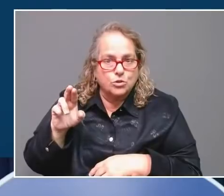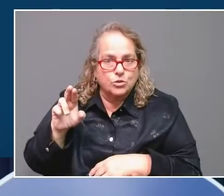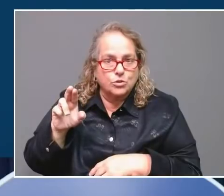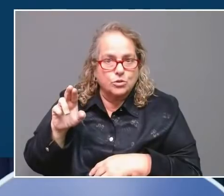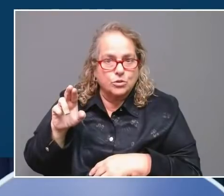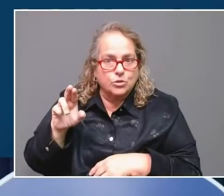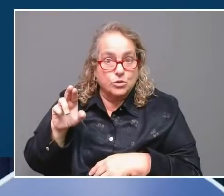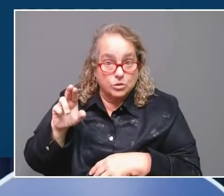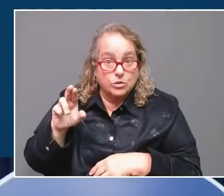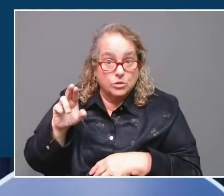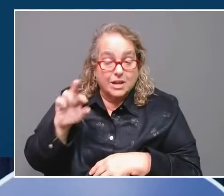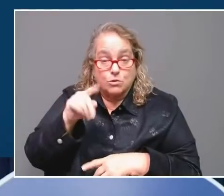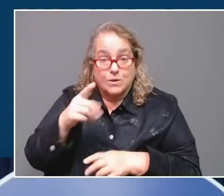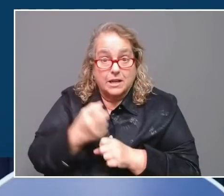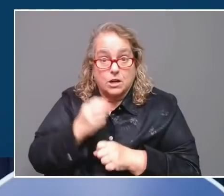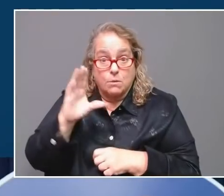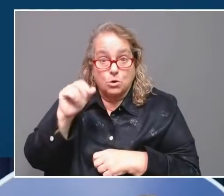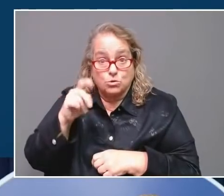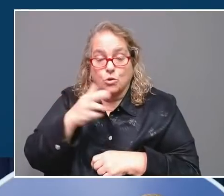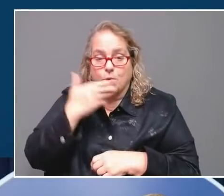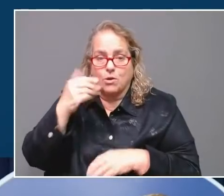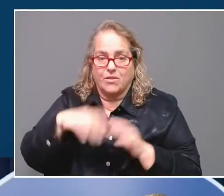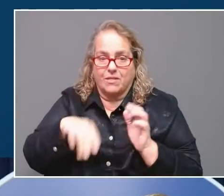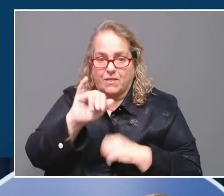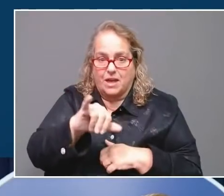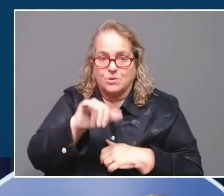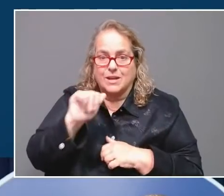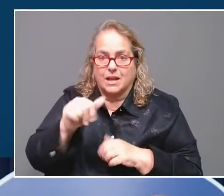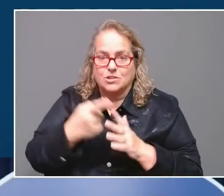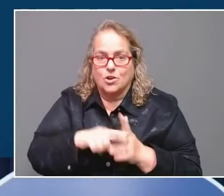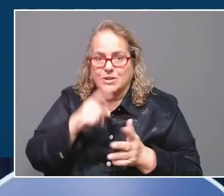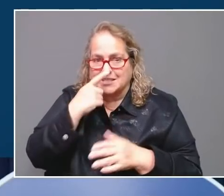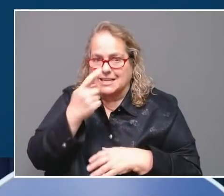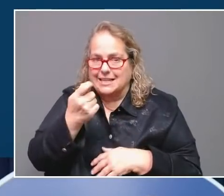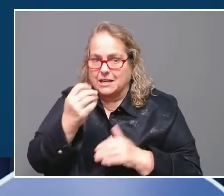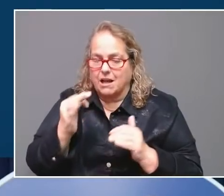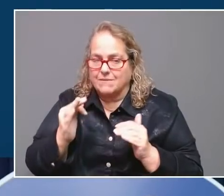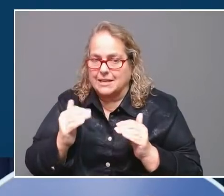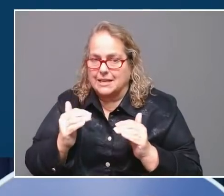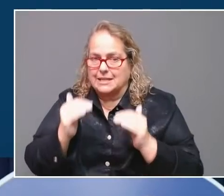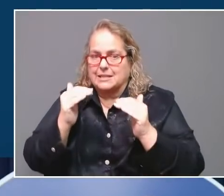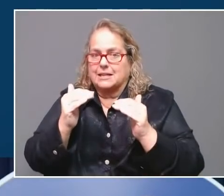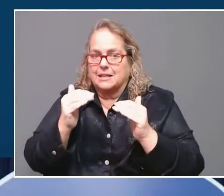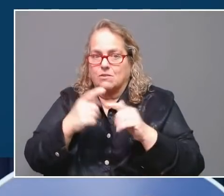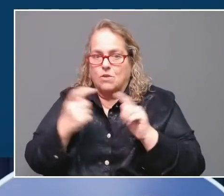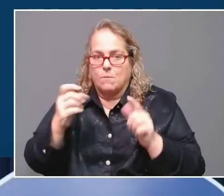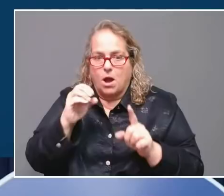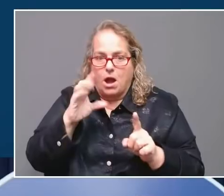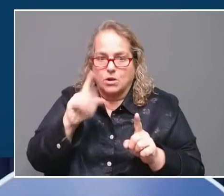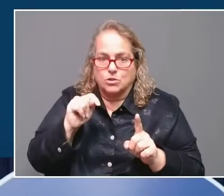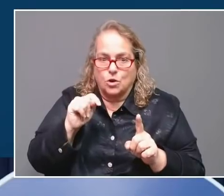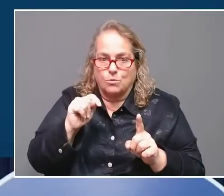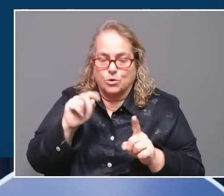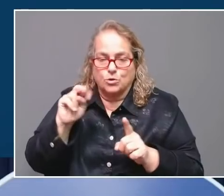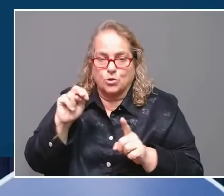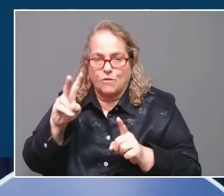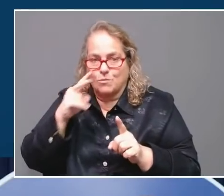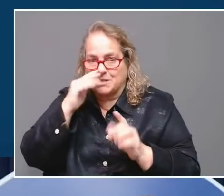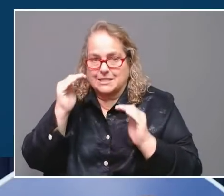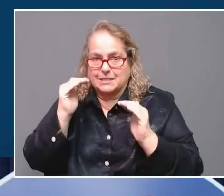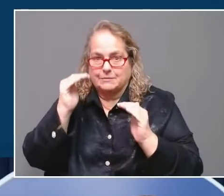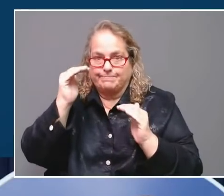that. You can also start to see a little of an uptick there, can't you? From October to November.